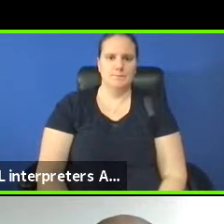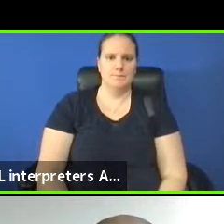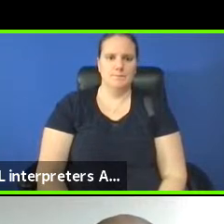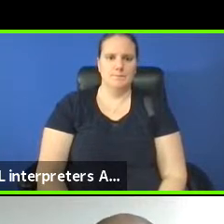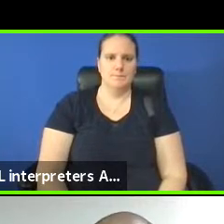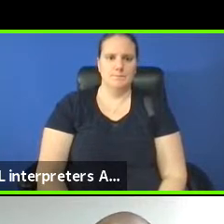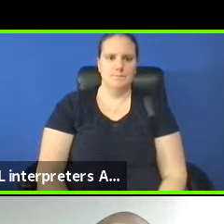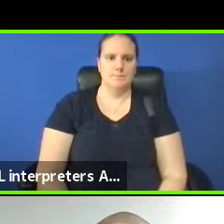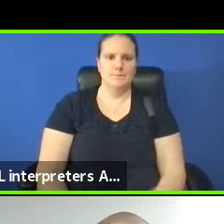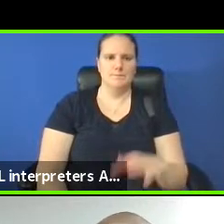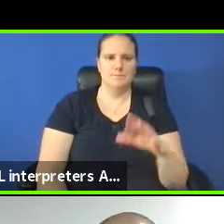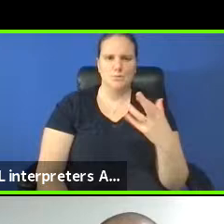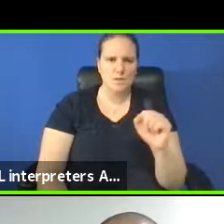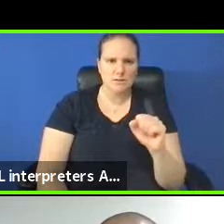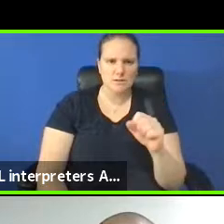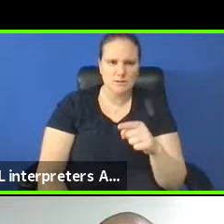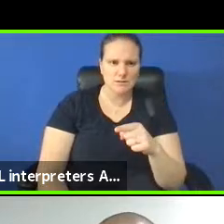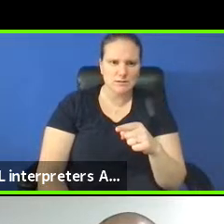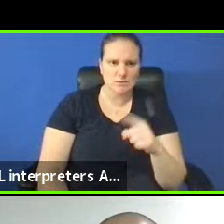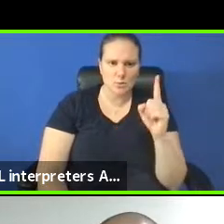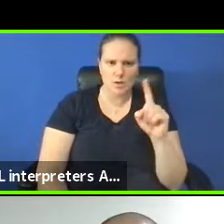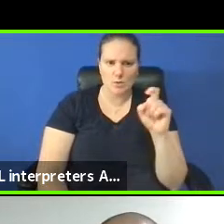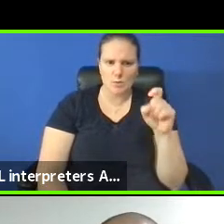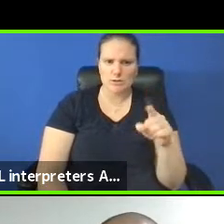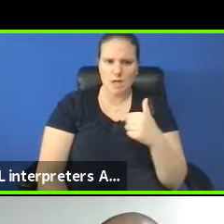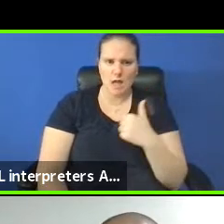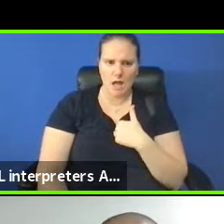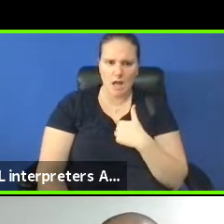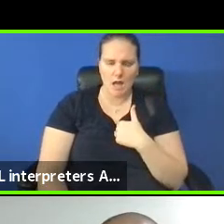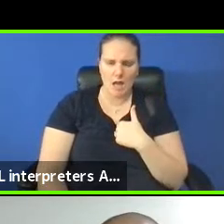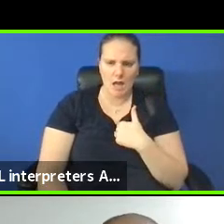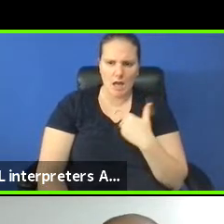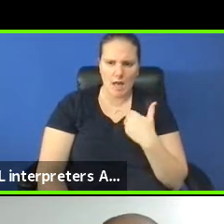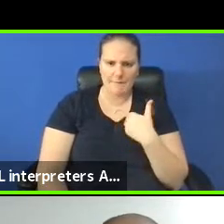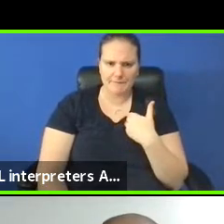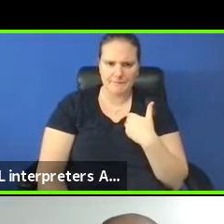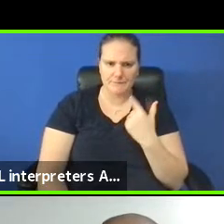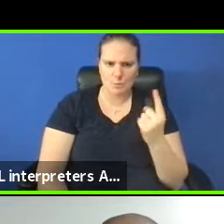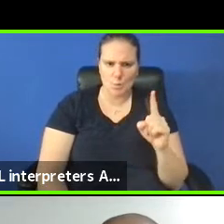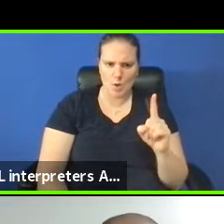So Chris, one question that I'm having is,